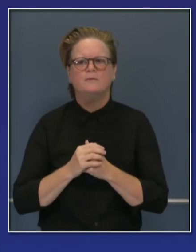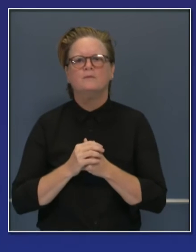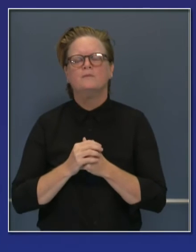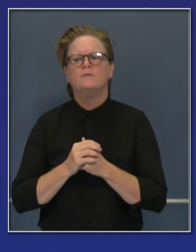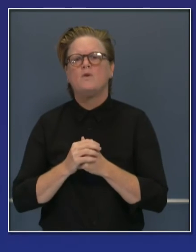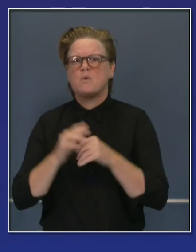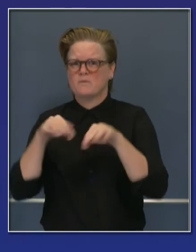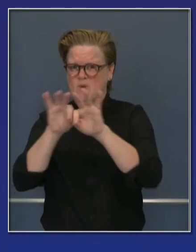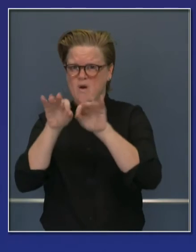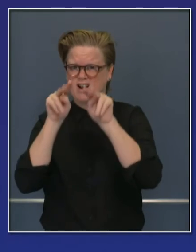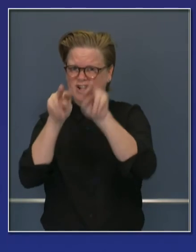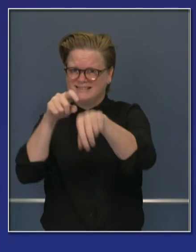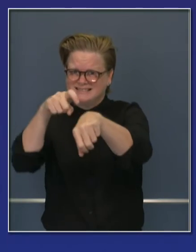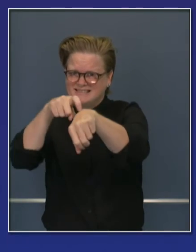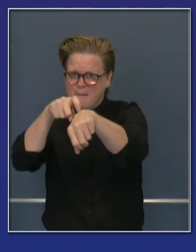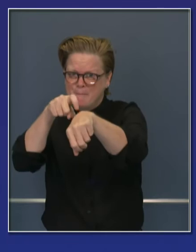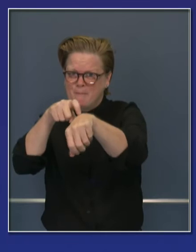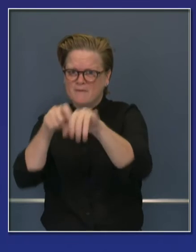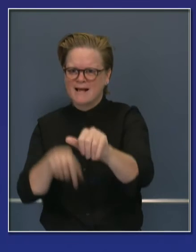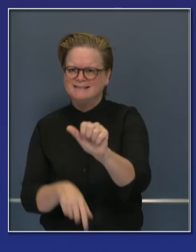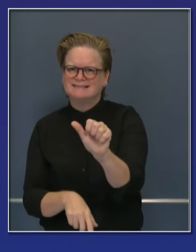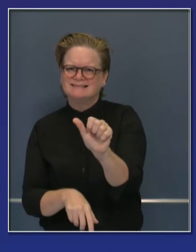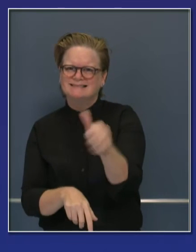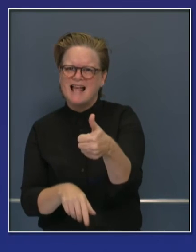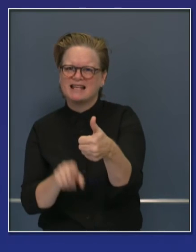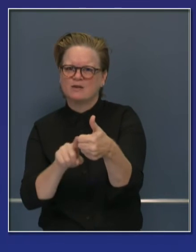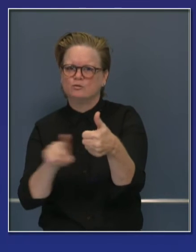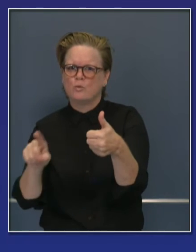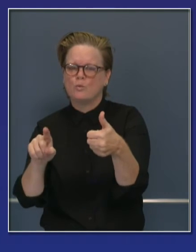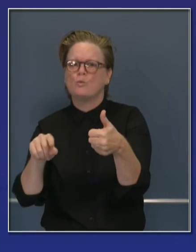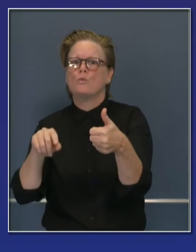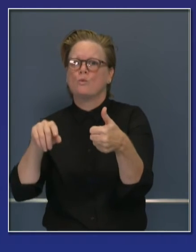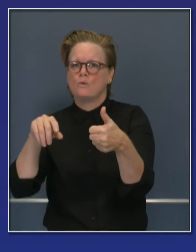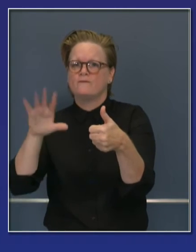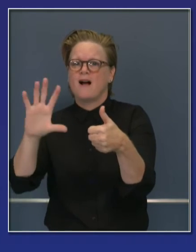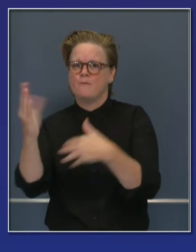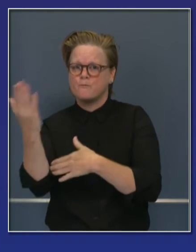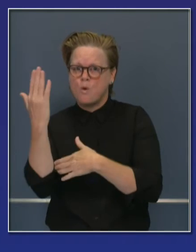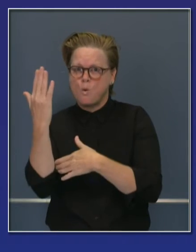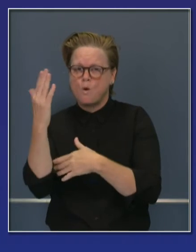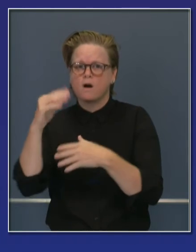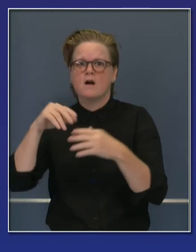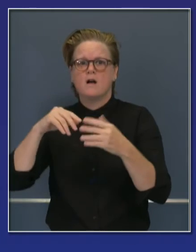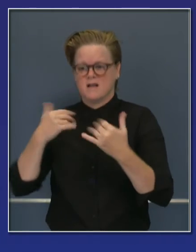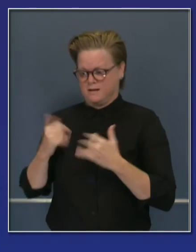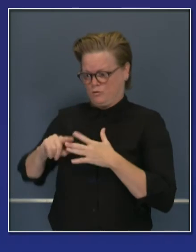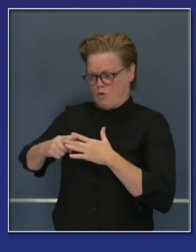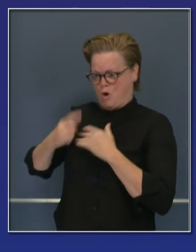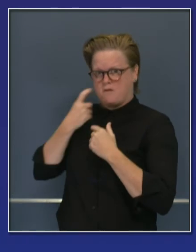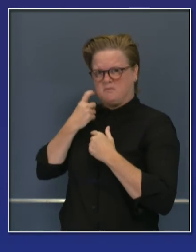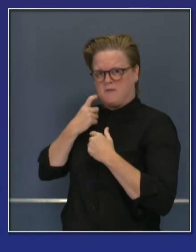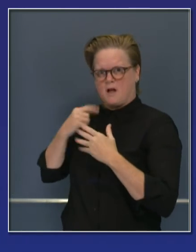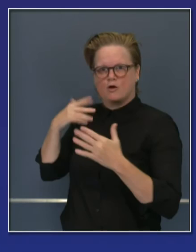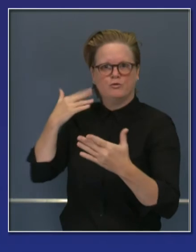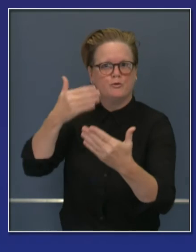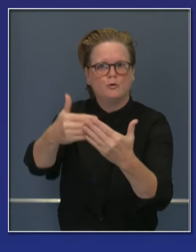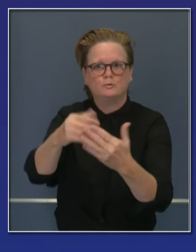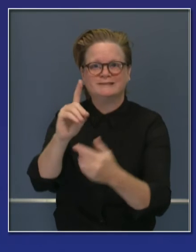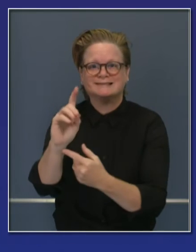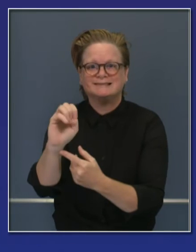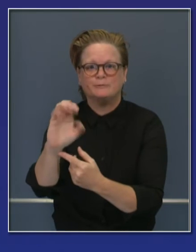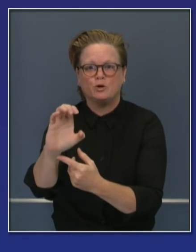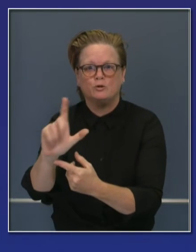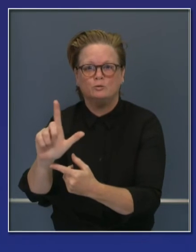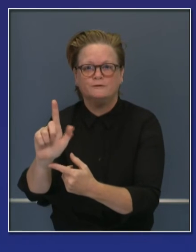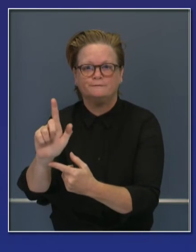all we'll need, but we'll see. We're open-minded to the dynamics of this changing, the conditions that